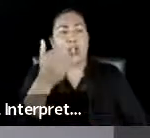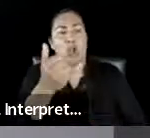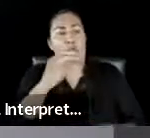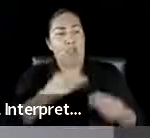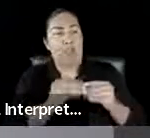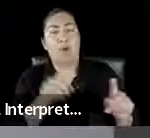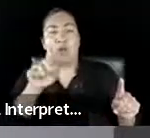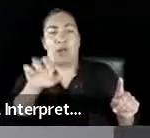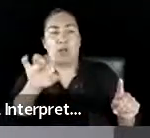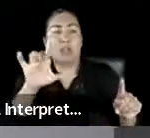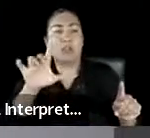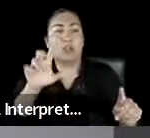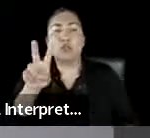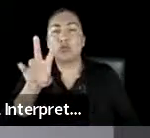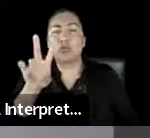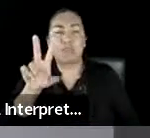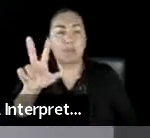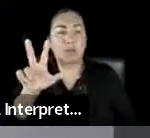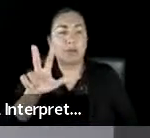1-800-273-8255.